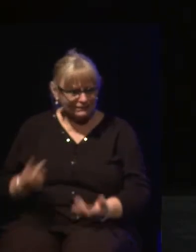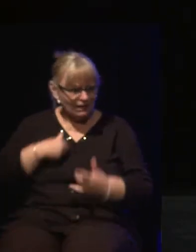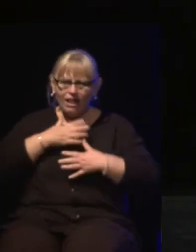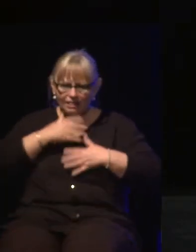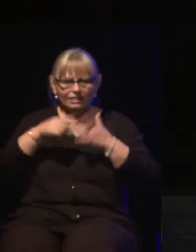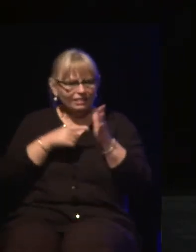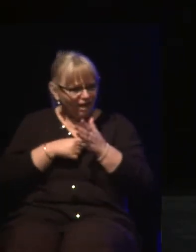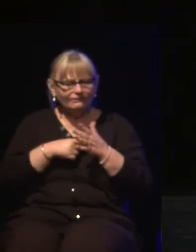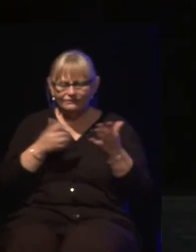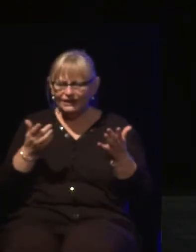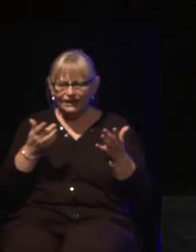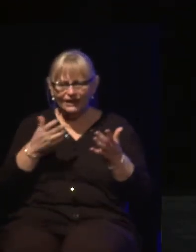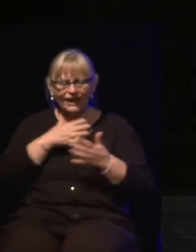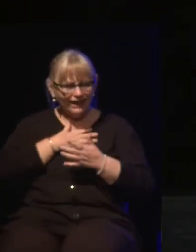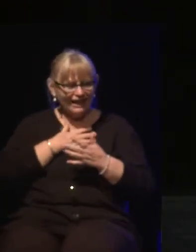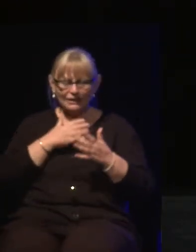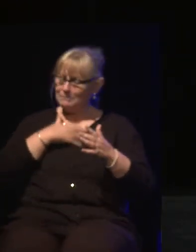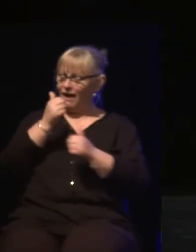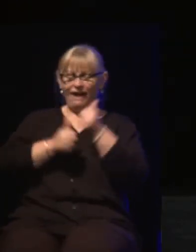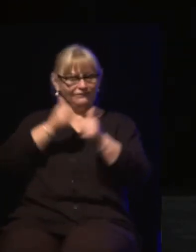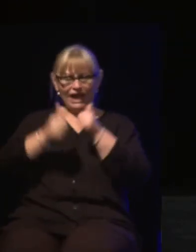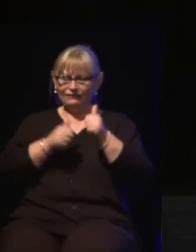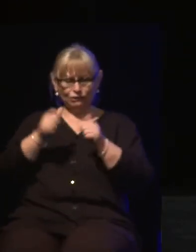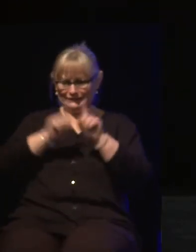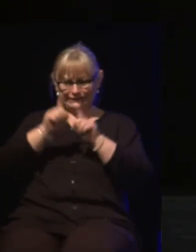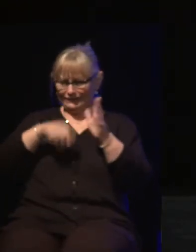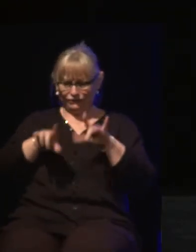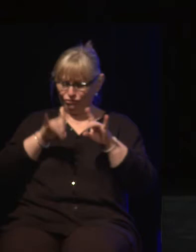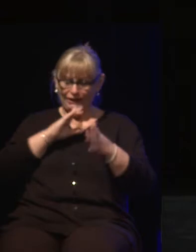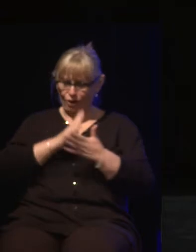love it. It's honestly my favorite city in Australia.